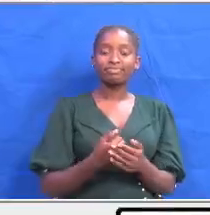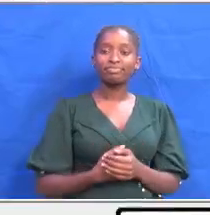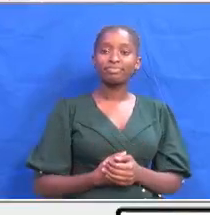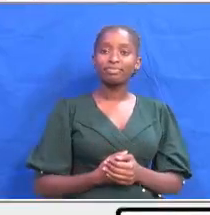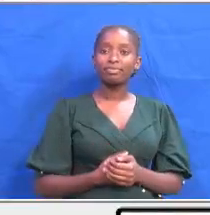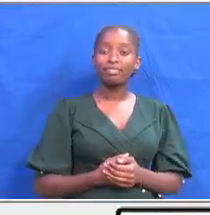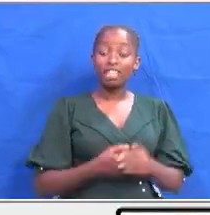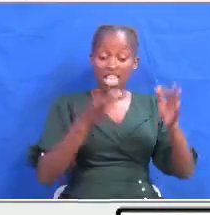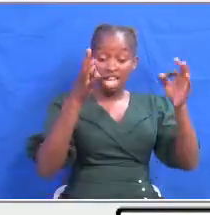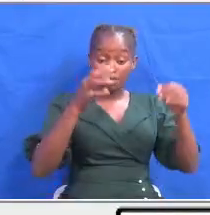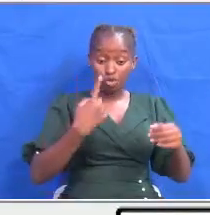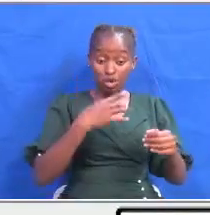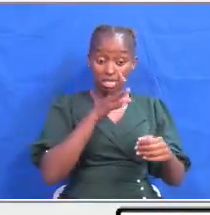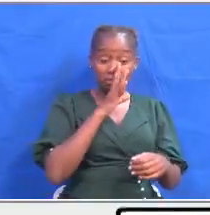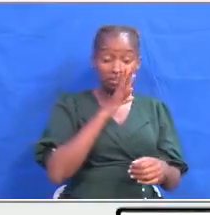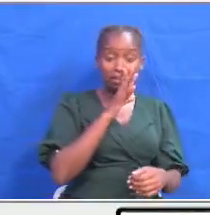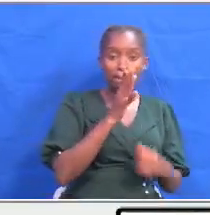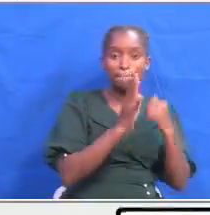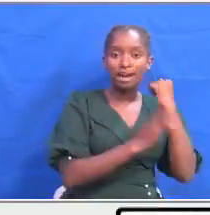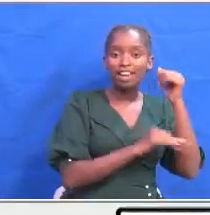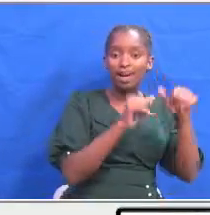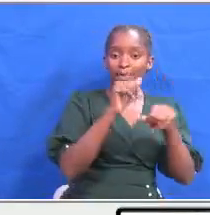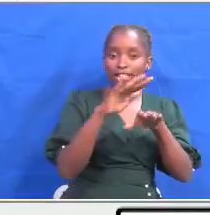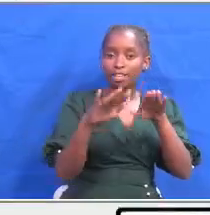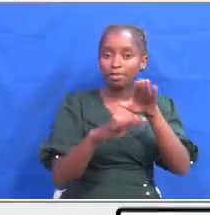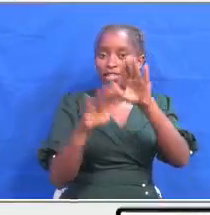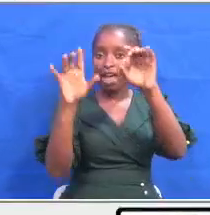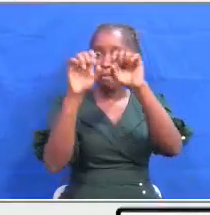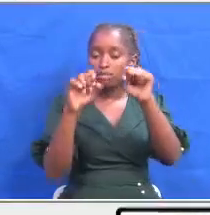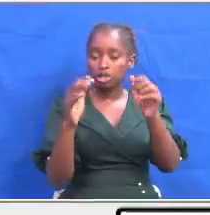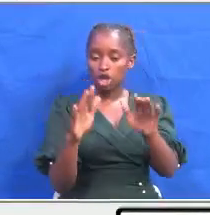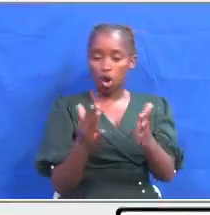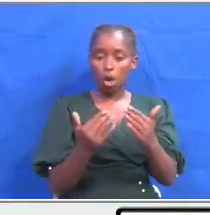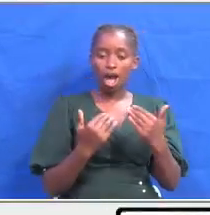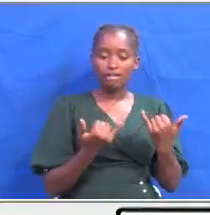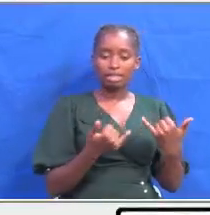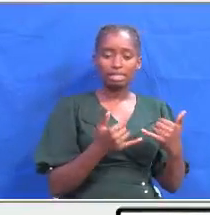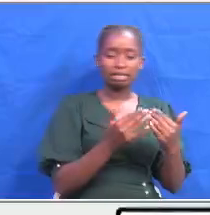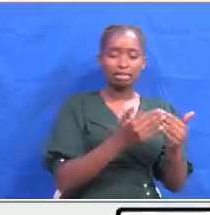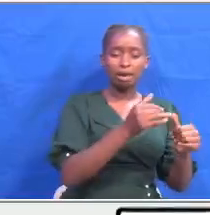going to troll the deputy president, how did you handle your brother?